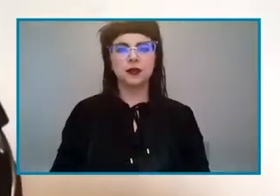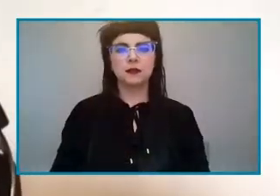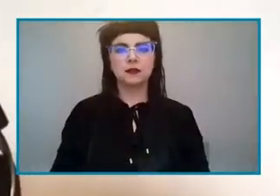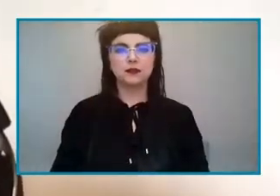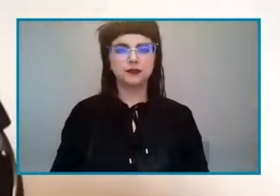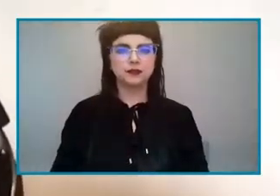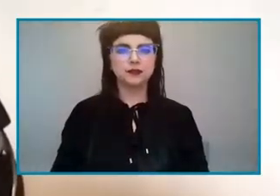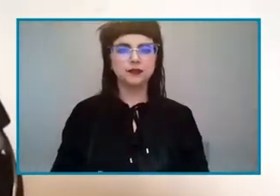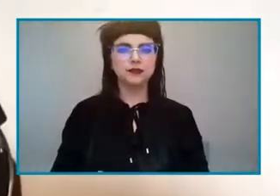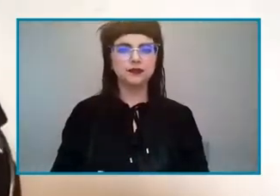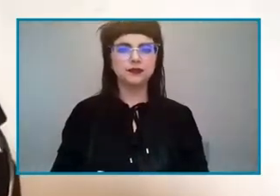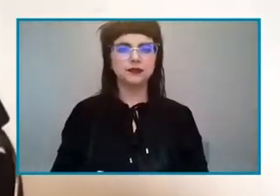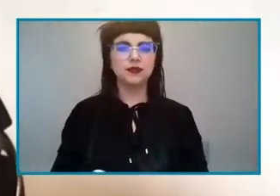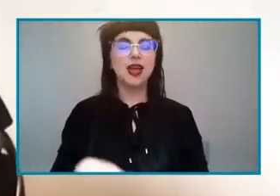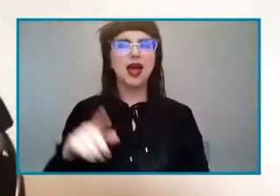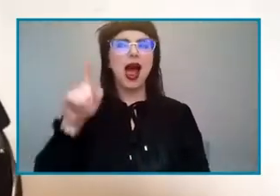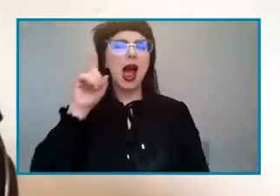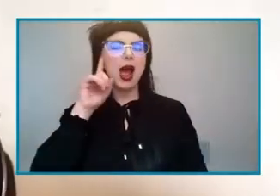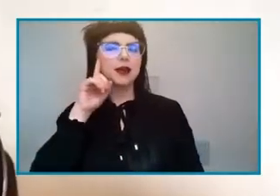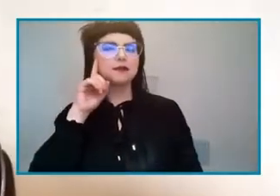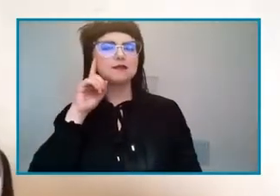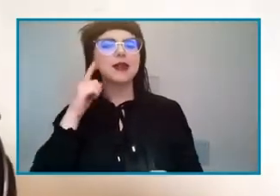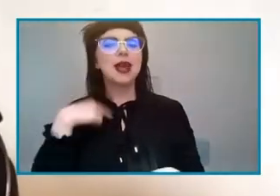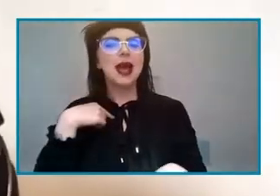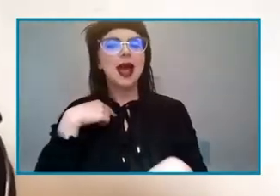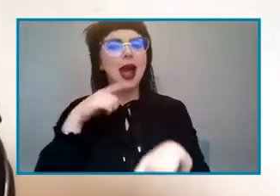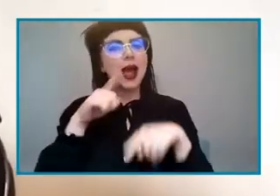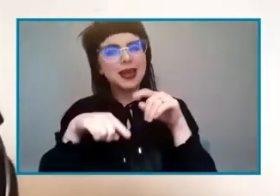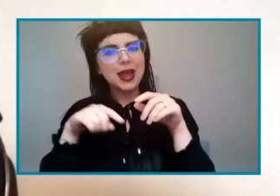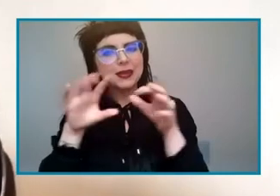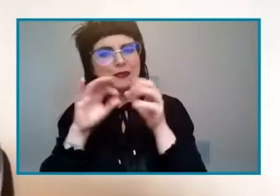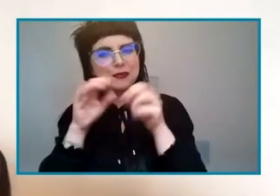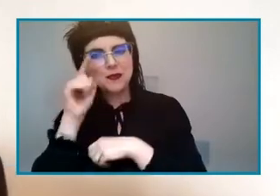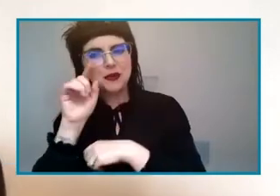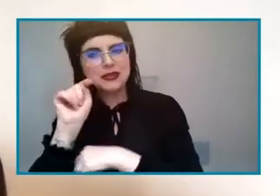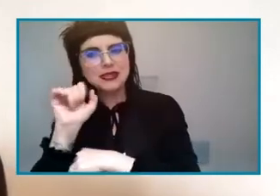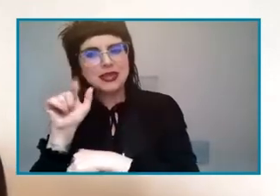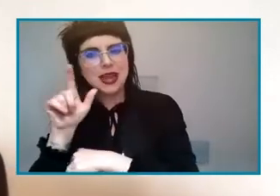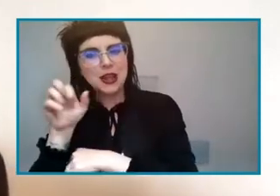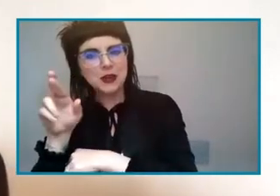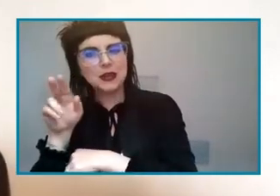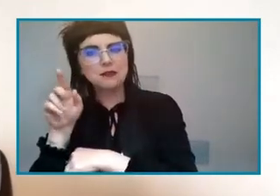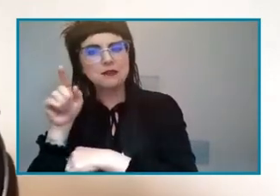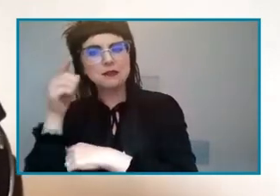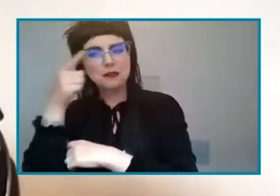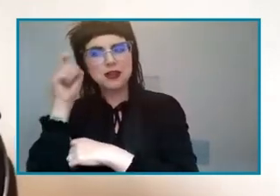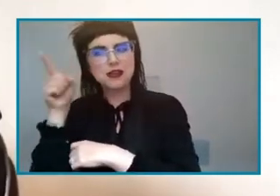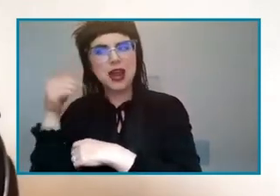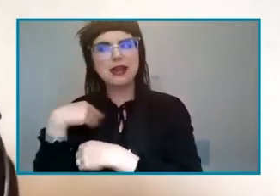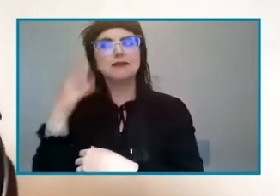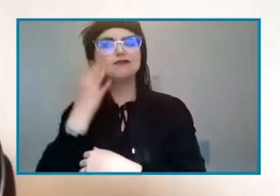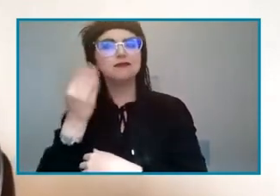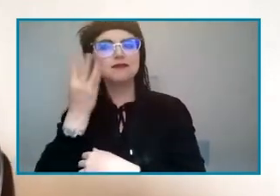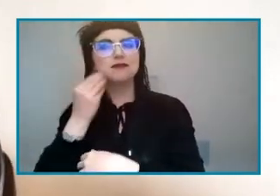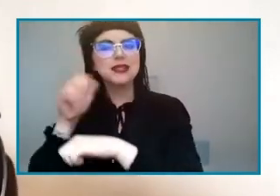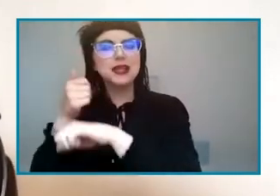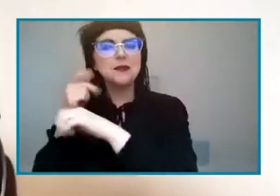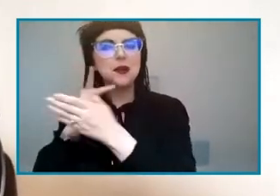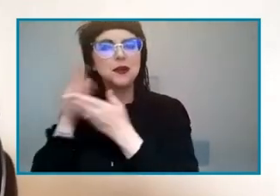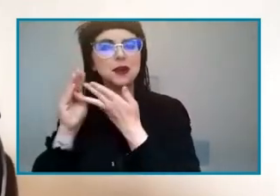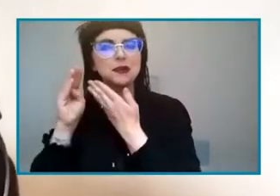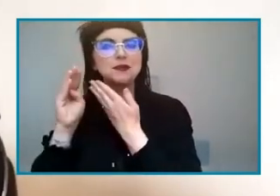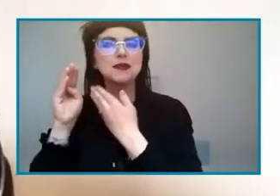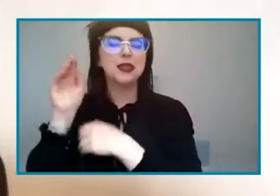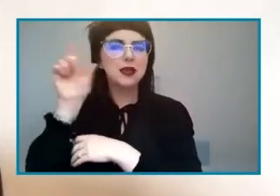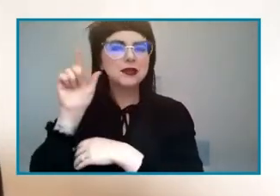probably Justin thought too. I can't speak for Taylor because she definitely has more of a background in this sort of thing. But, I think we thought that we probably had a